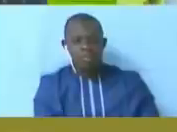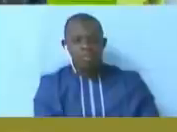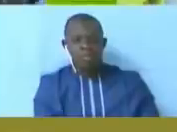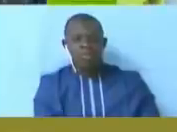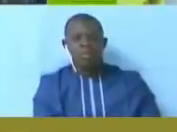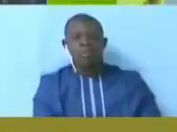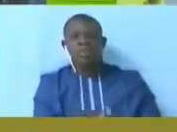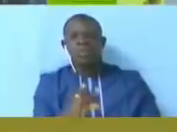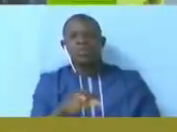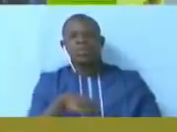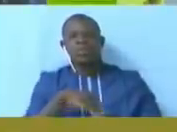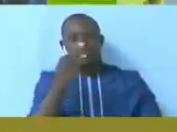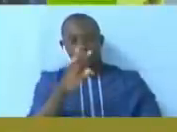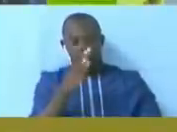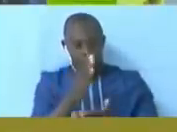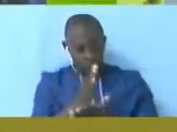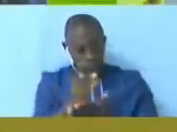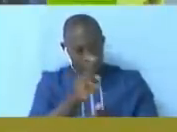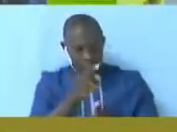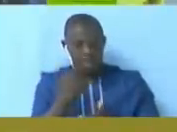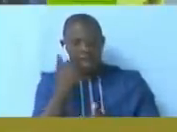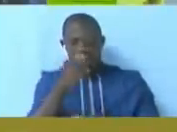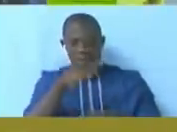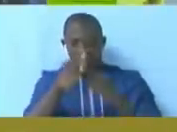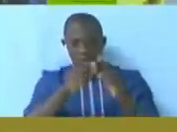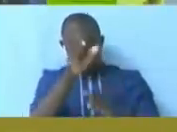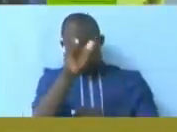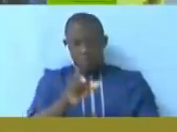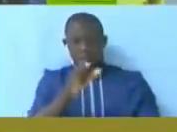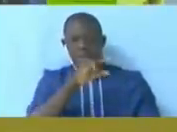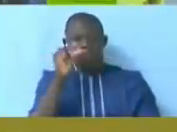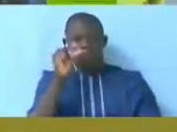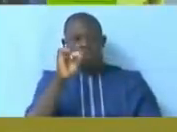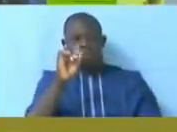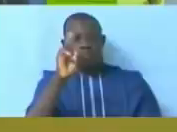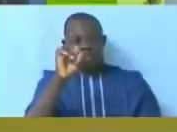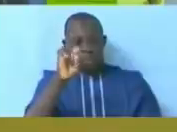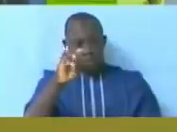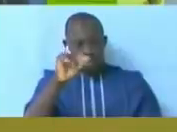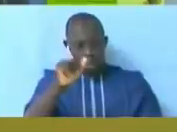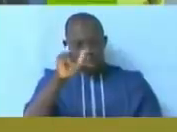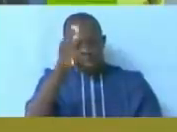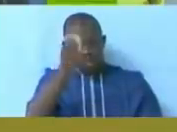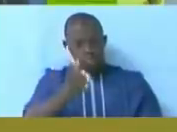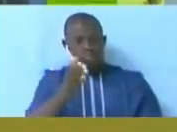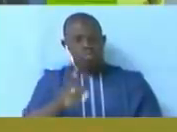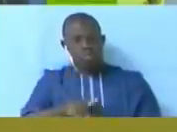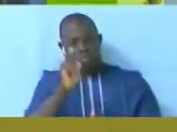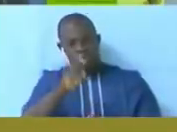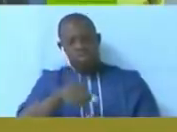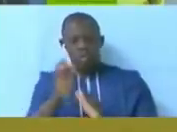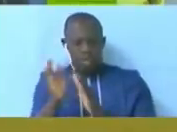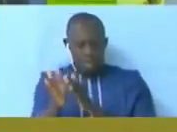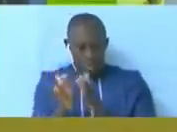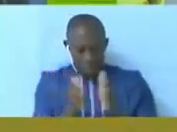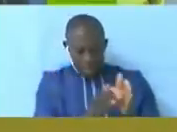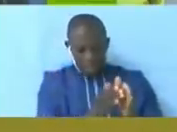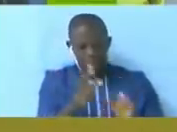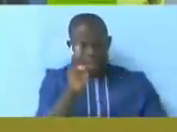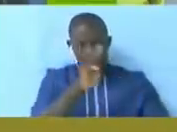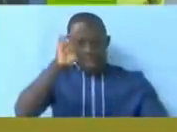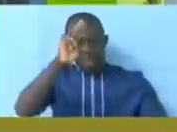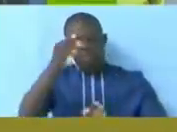Even if the charge against Usman was true, it should have been arranged before the High